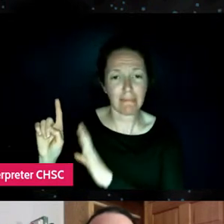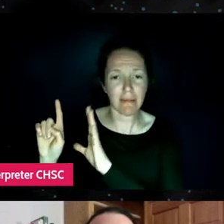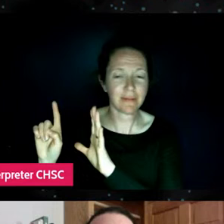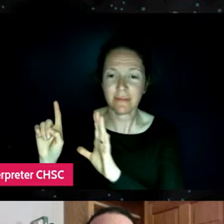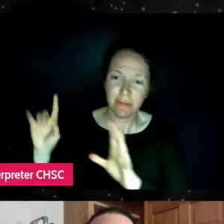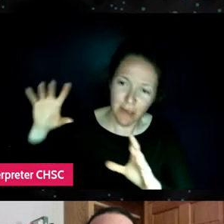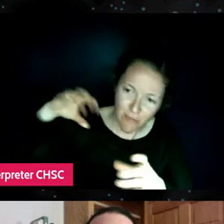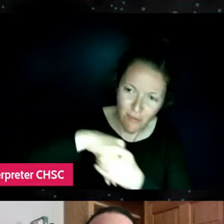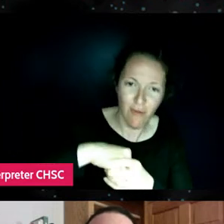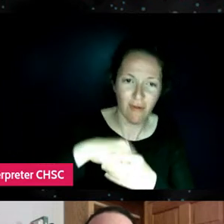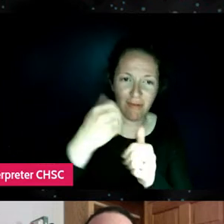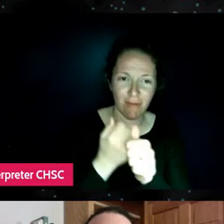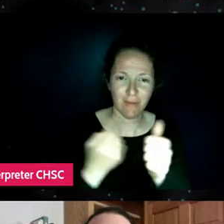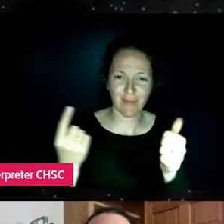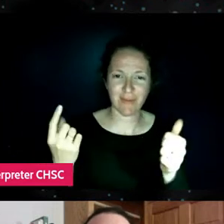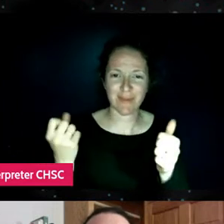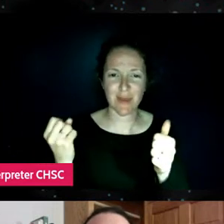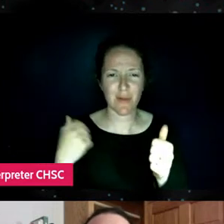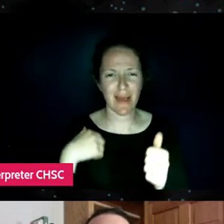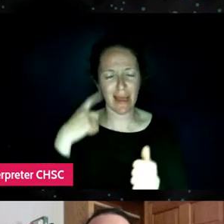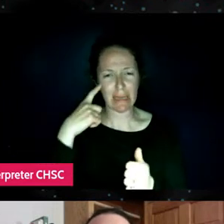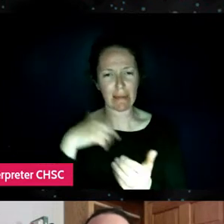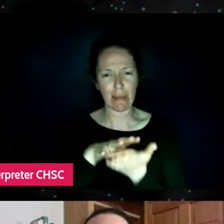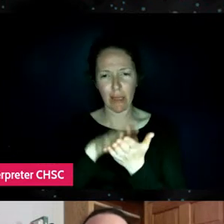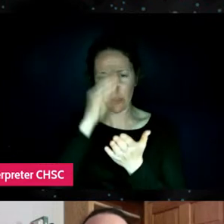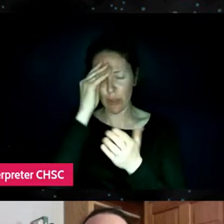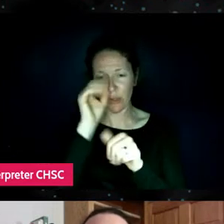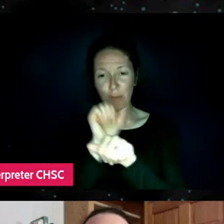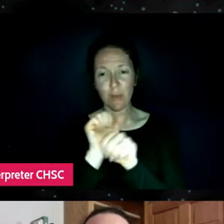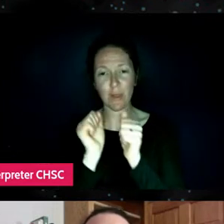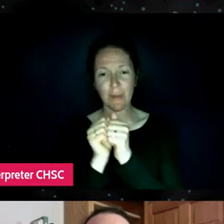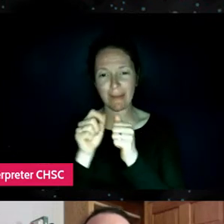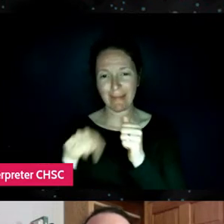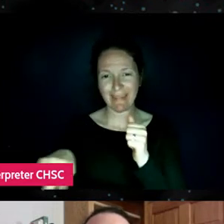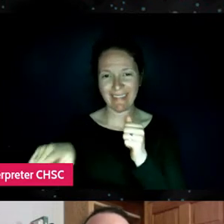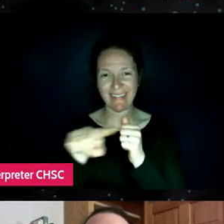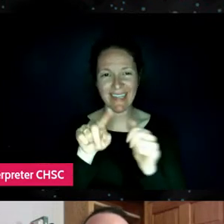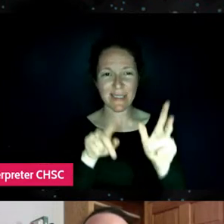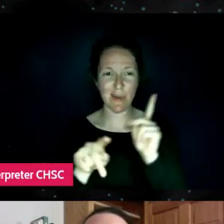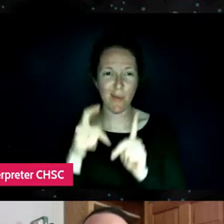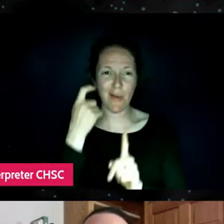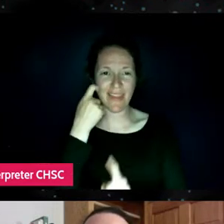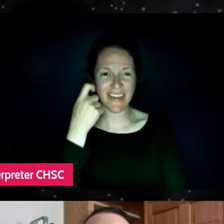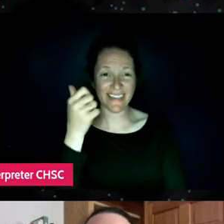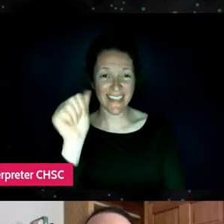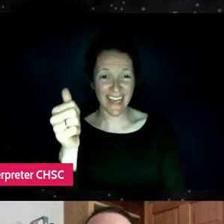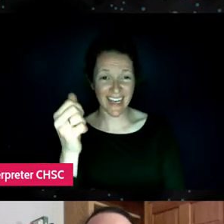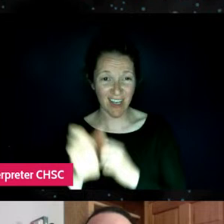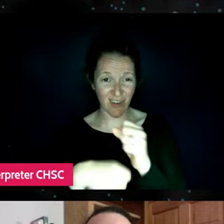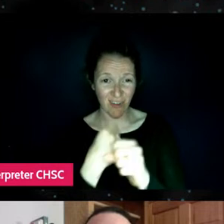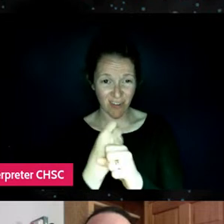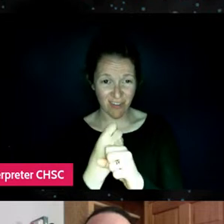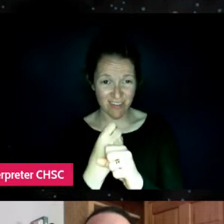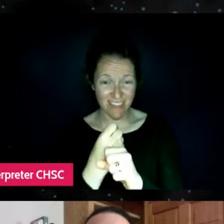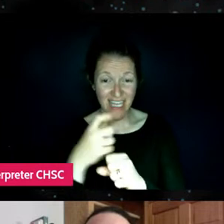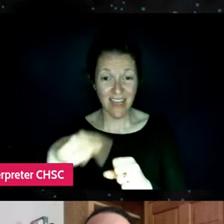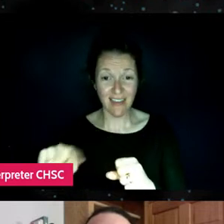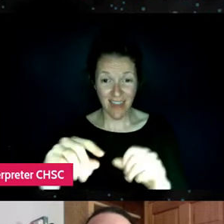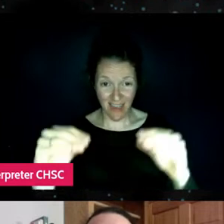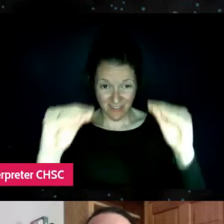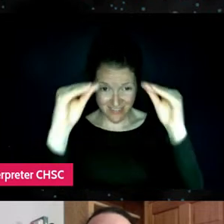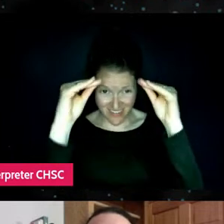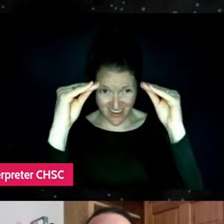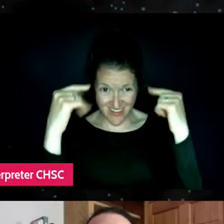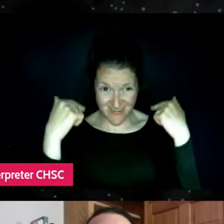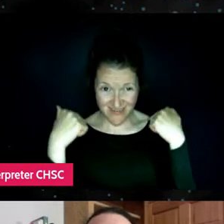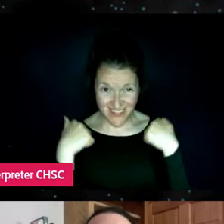from working with these people, you know, over the last 10 years is they have taught me,